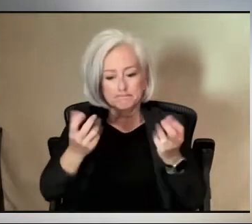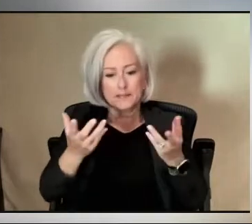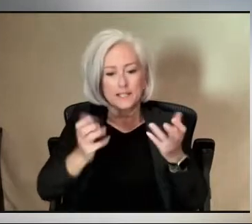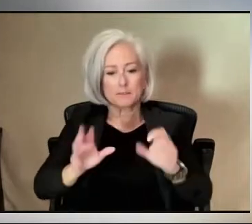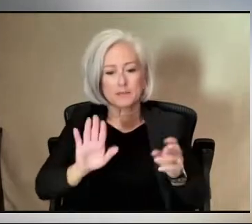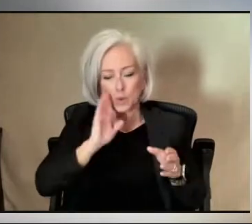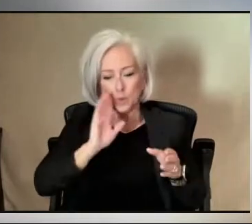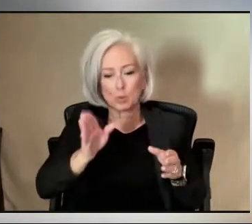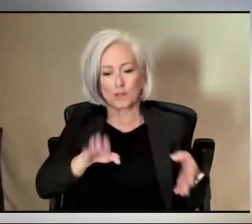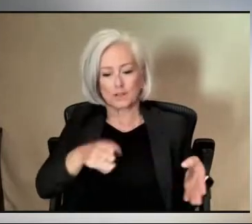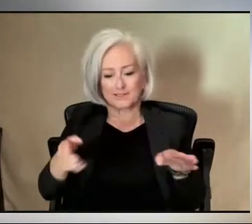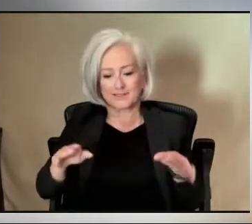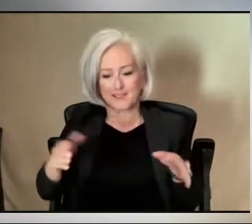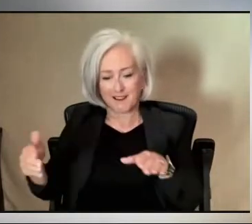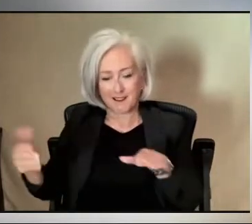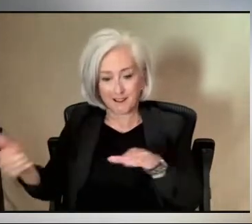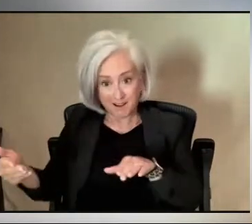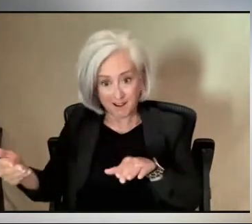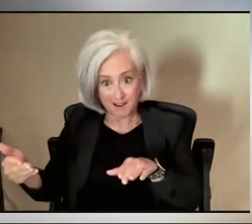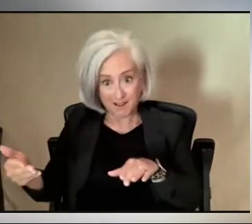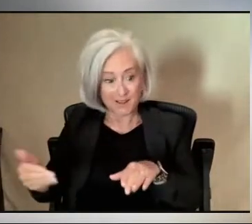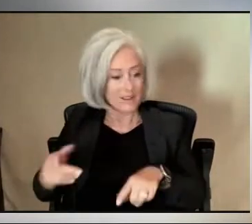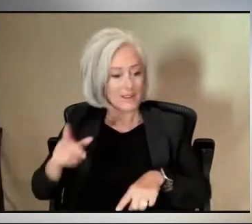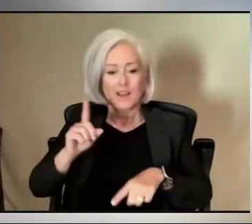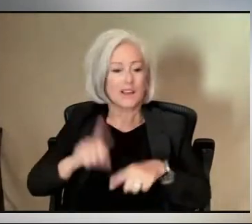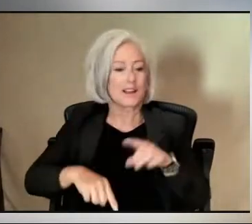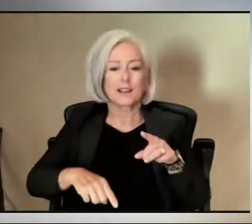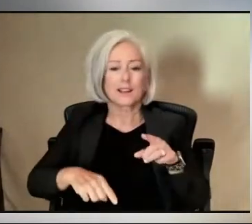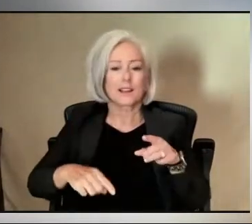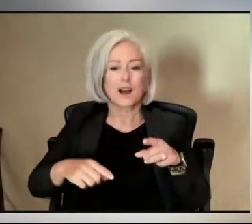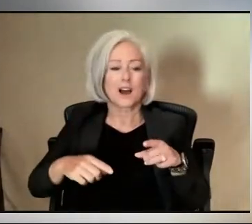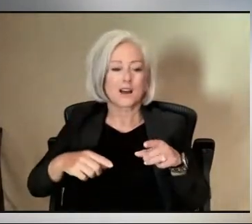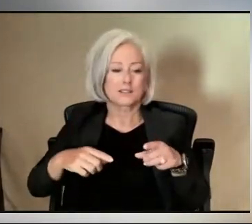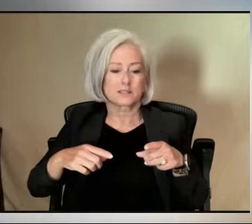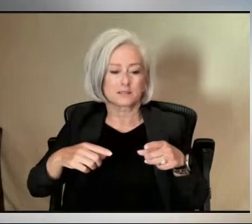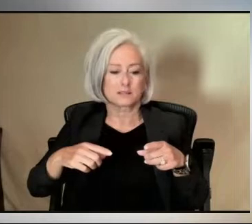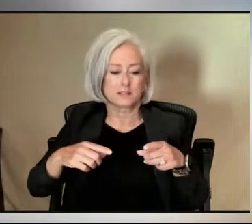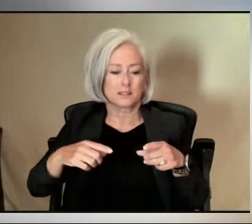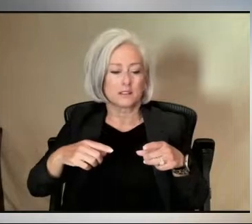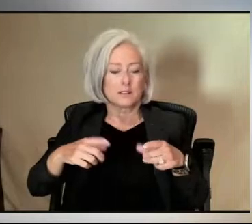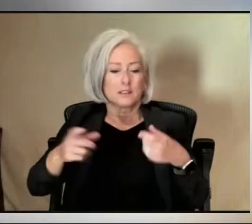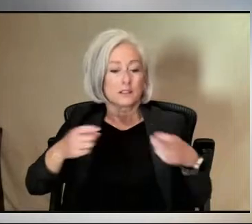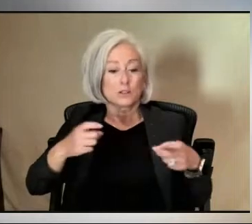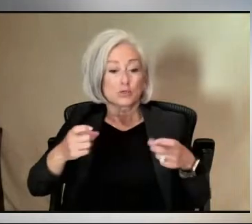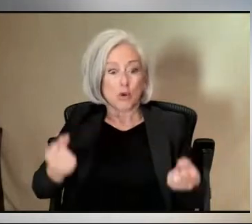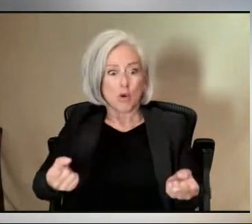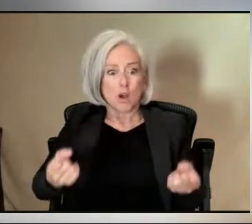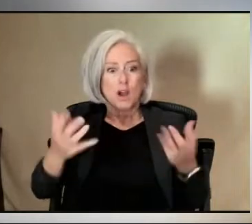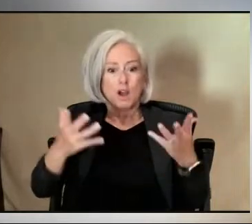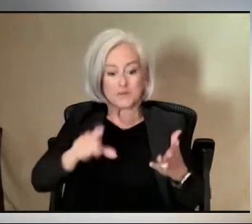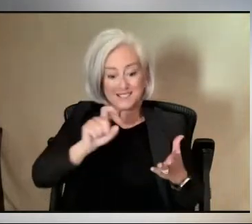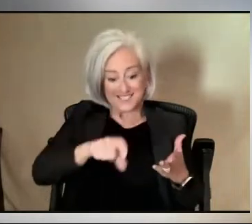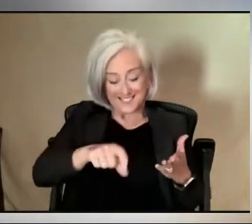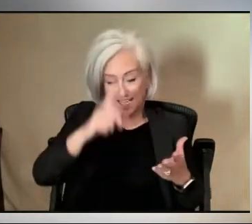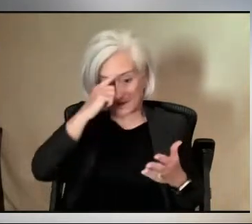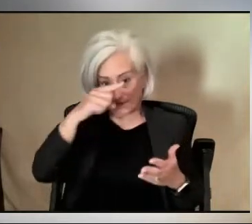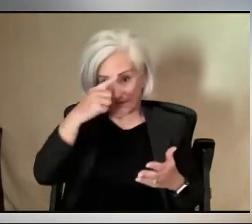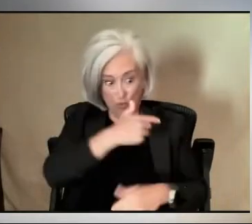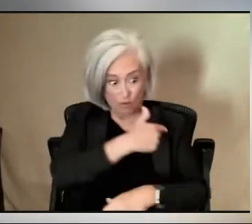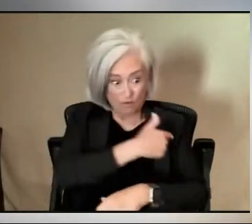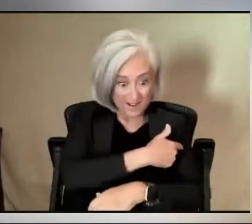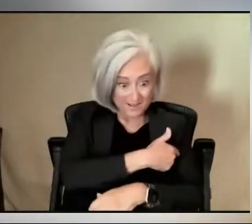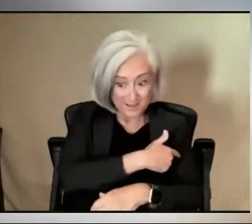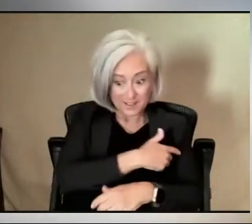an unmanageable surge demand on the medical system. We had technology on the